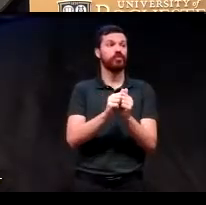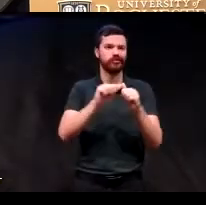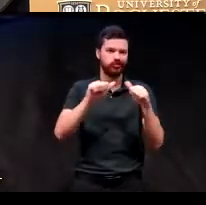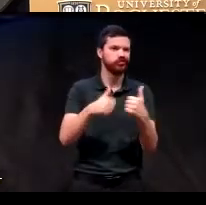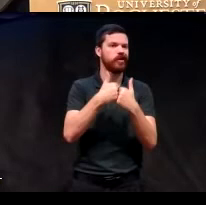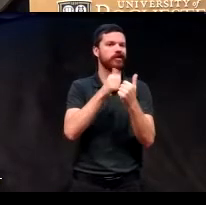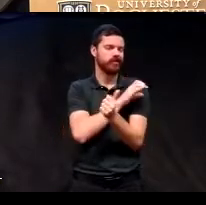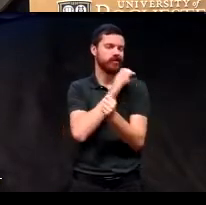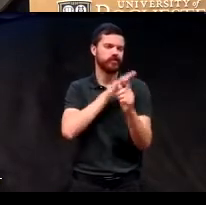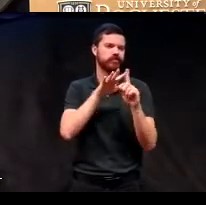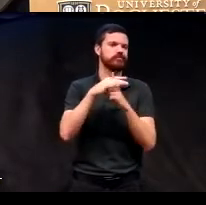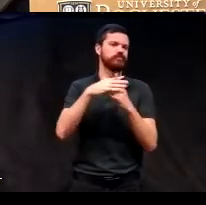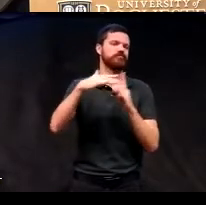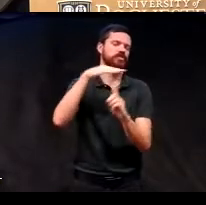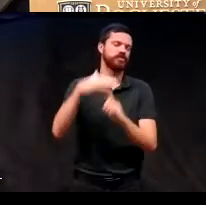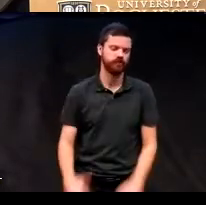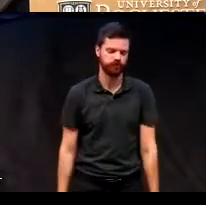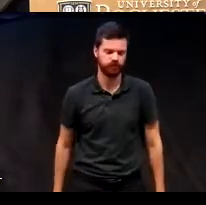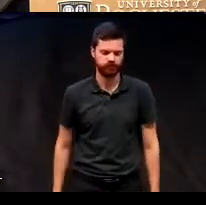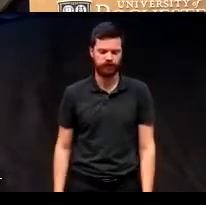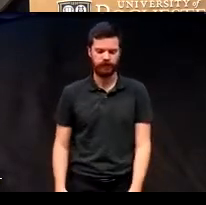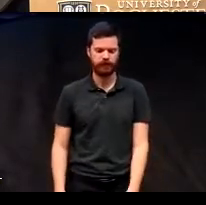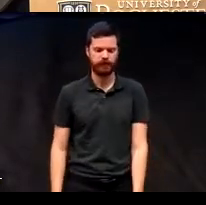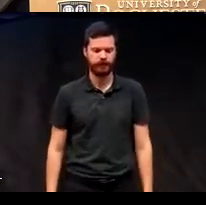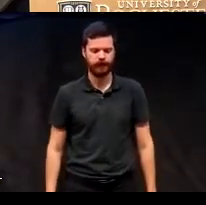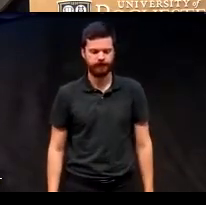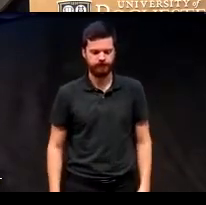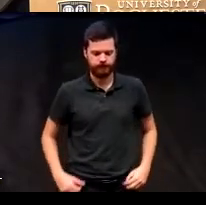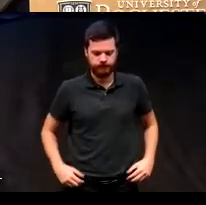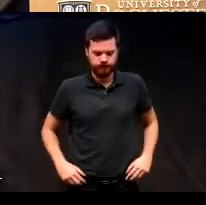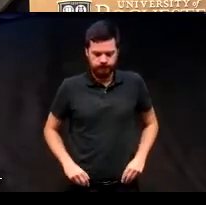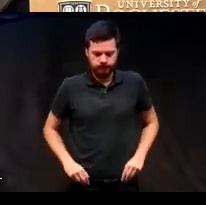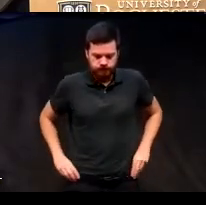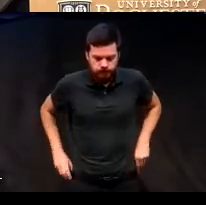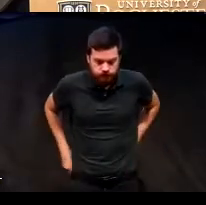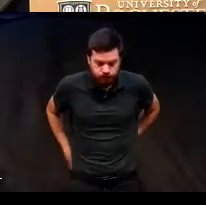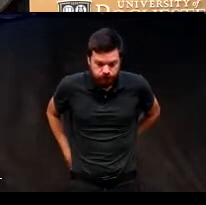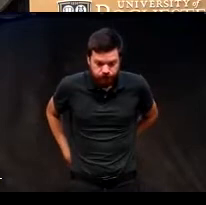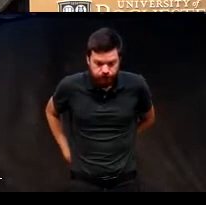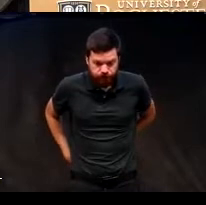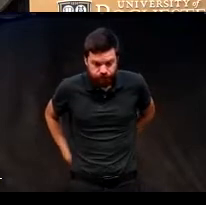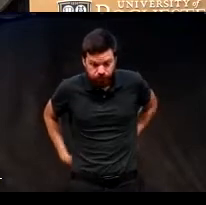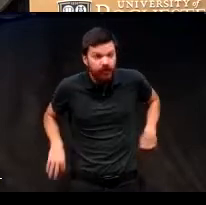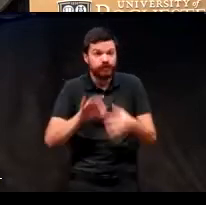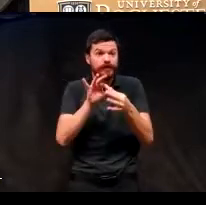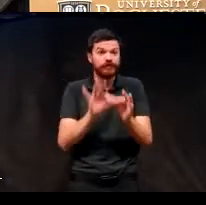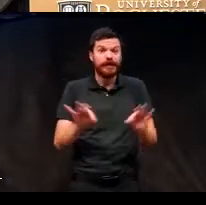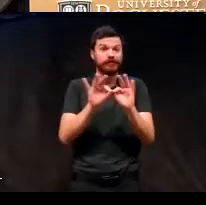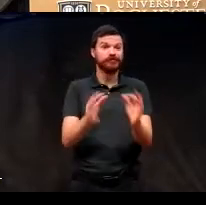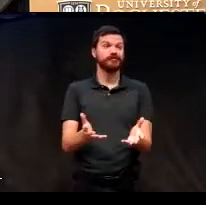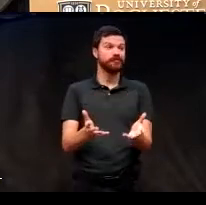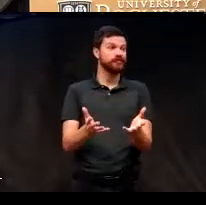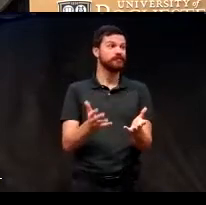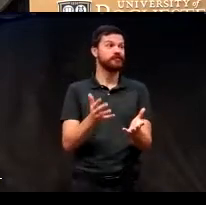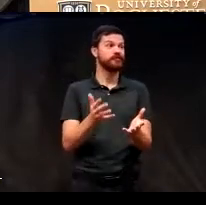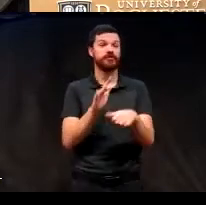clinical situations. So this is the circuit. Relationship matters. And the earliest